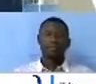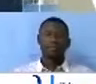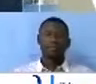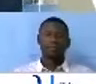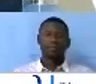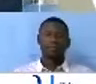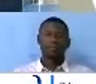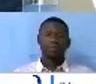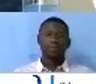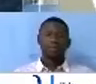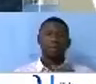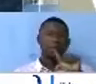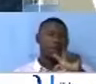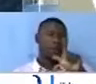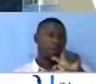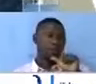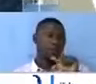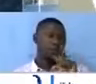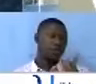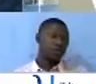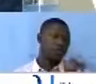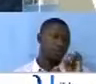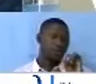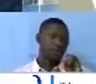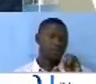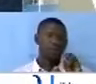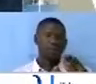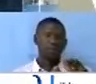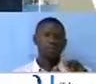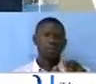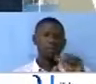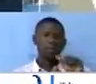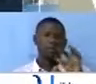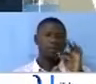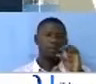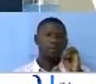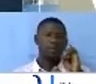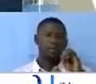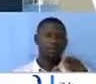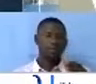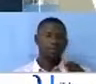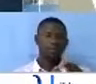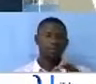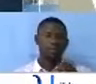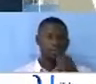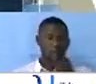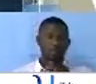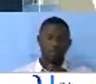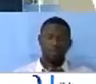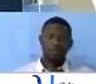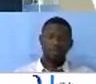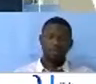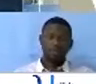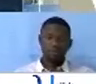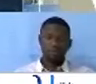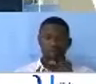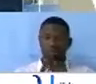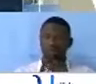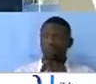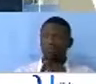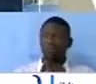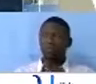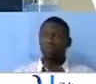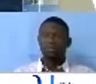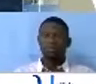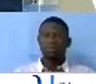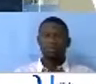Alhaji Martin said as follows. Alhaji Martin Lilawa. Paraphrased in my own words. Of